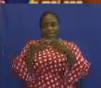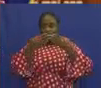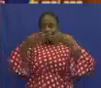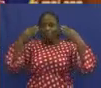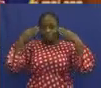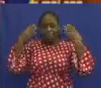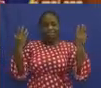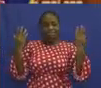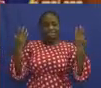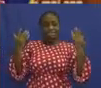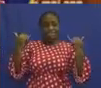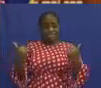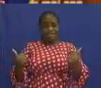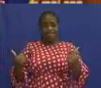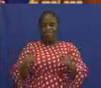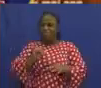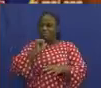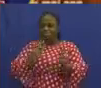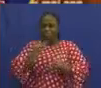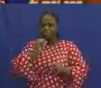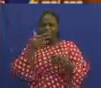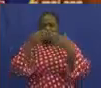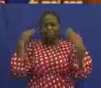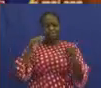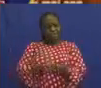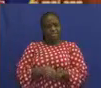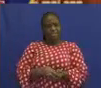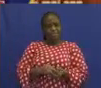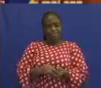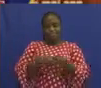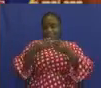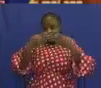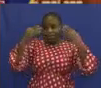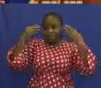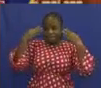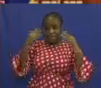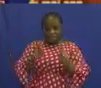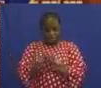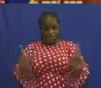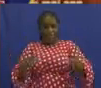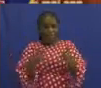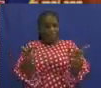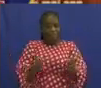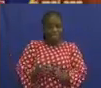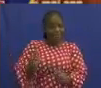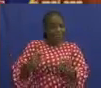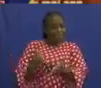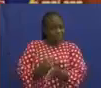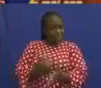wearing has fallen alarmingly. The wearing of masks in public places, fellow